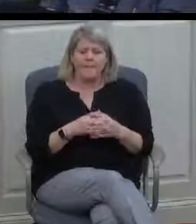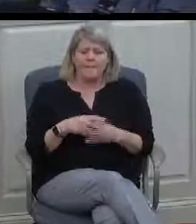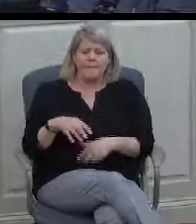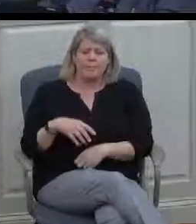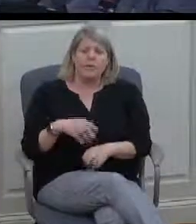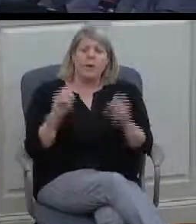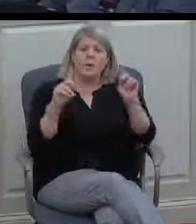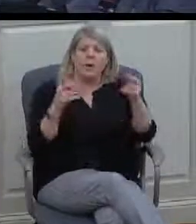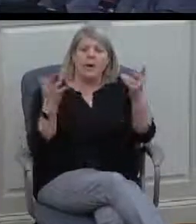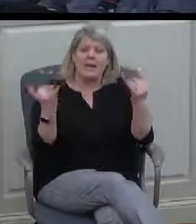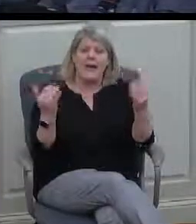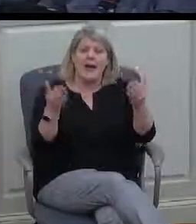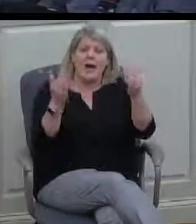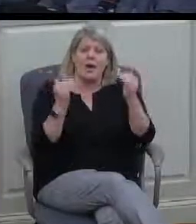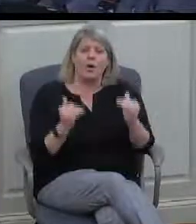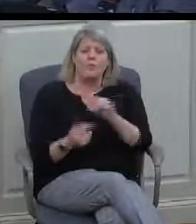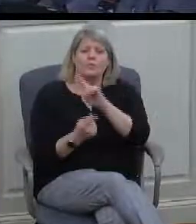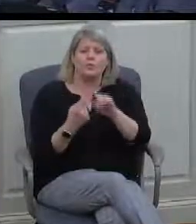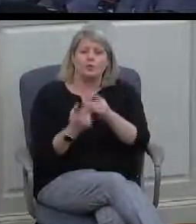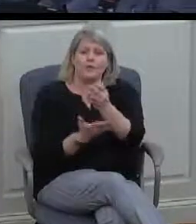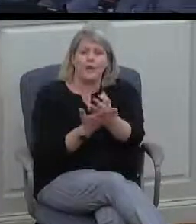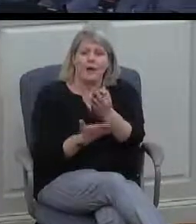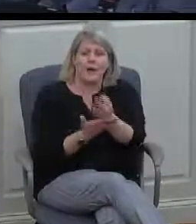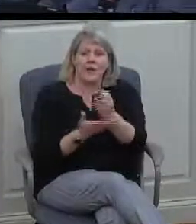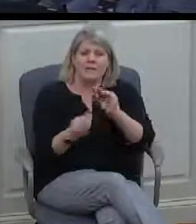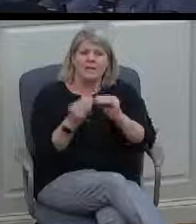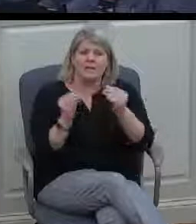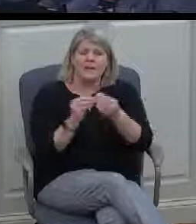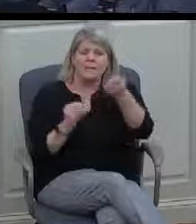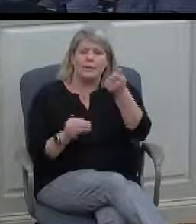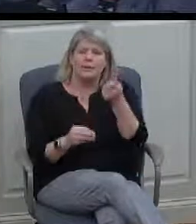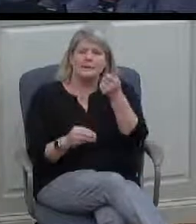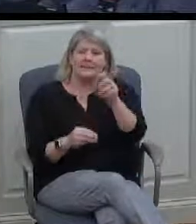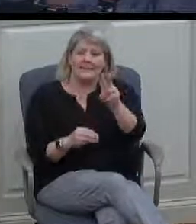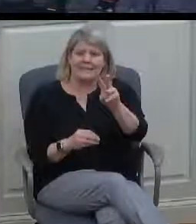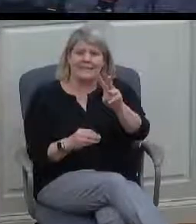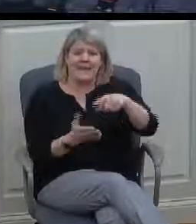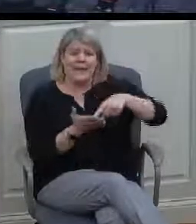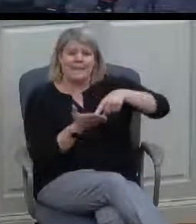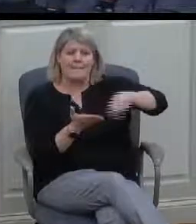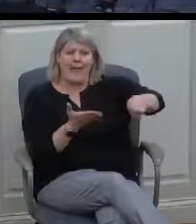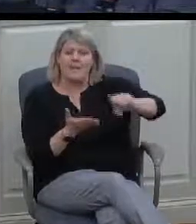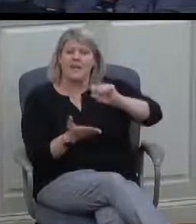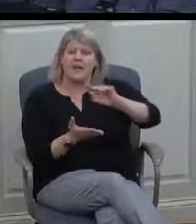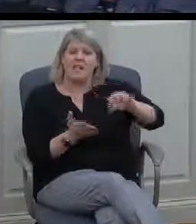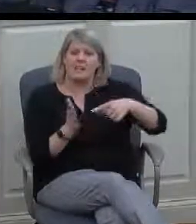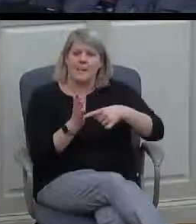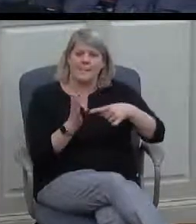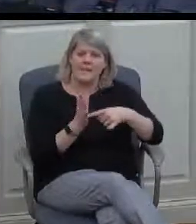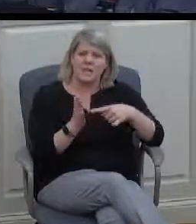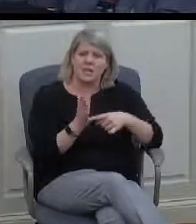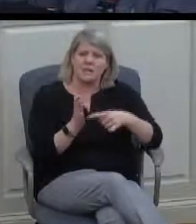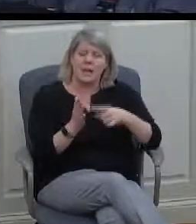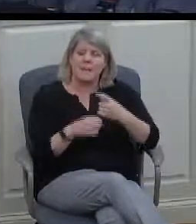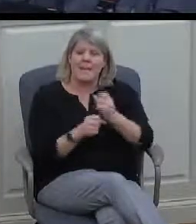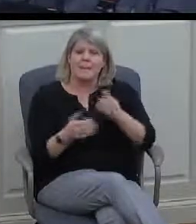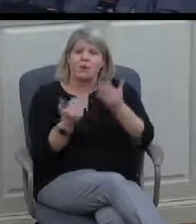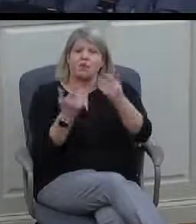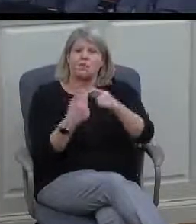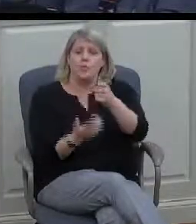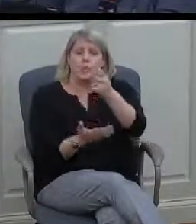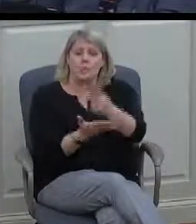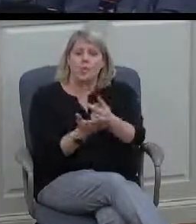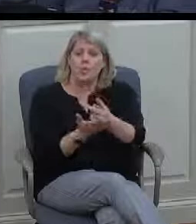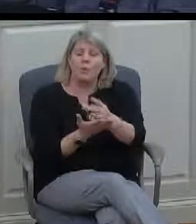Move right on into financial. Item 16, payment of the bills. Do I hear a motion to approve the bills as presented? So